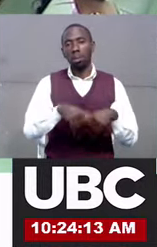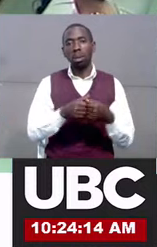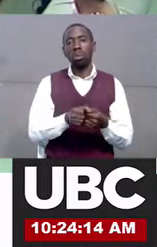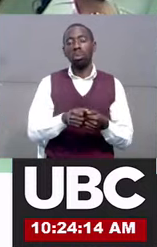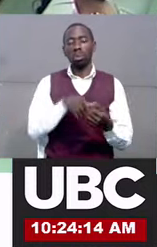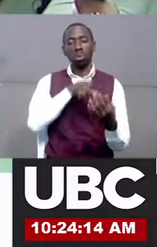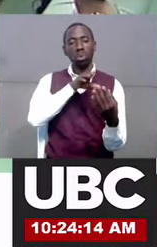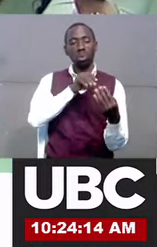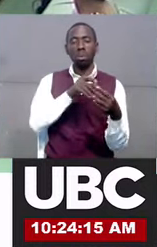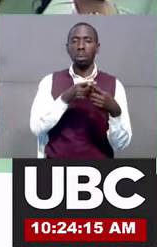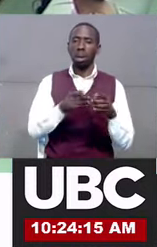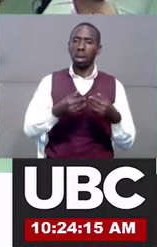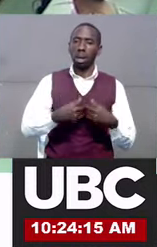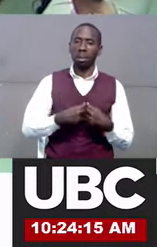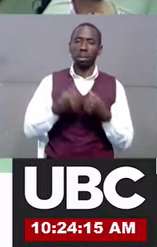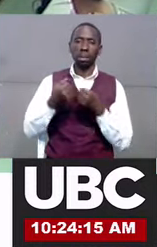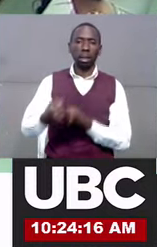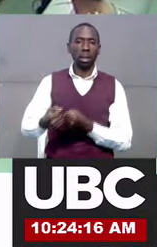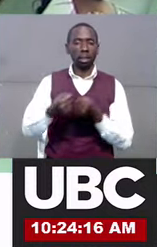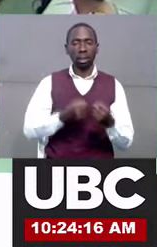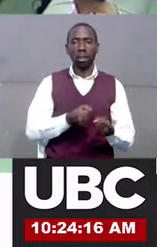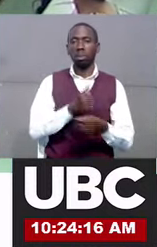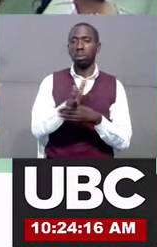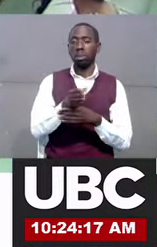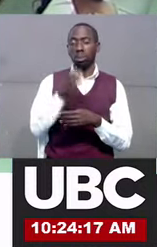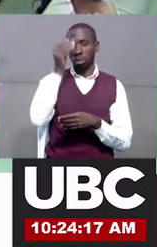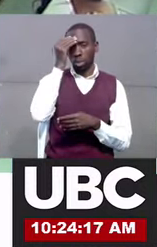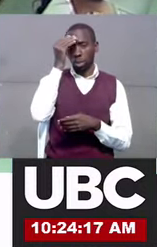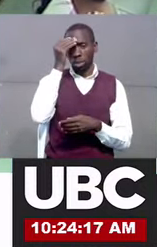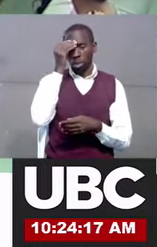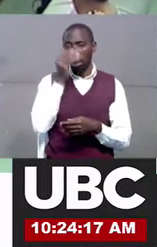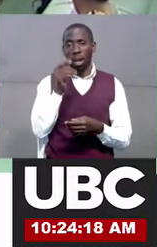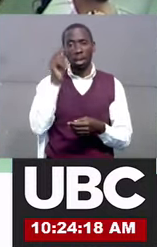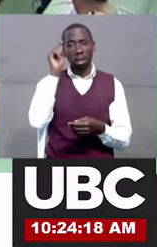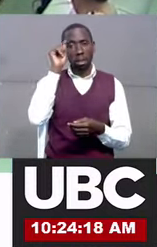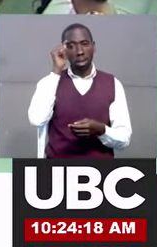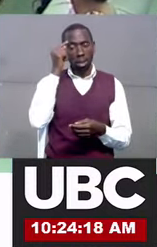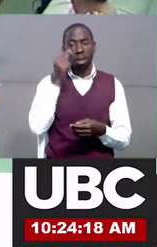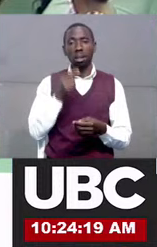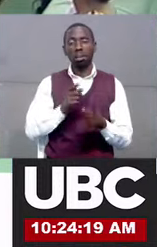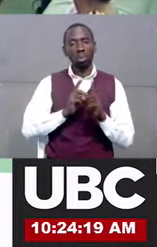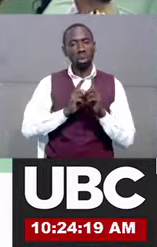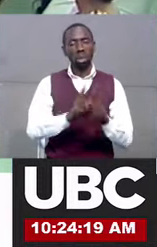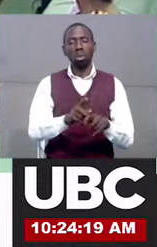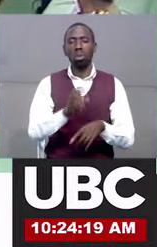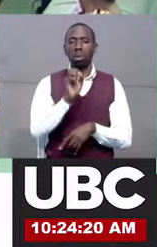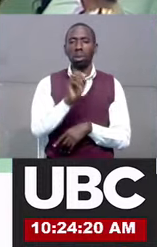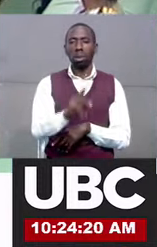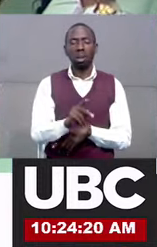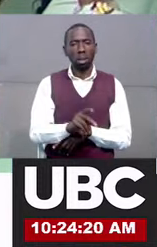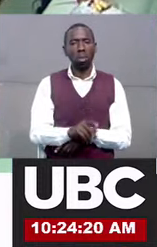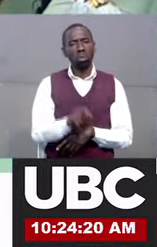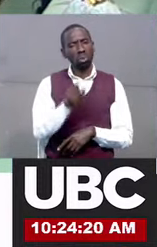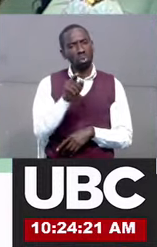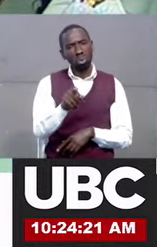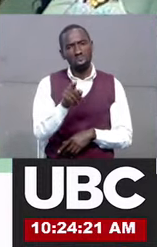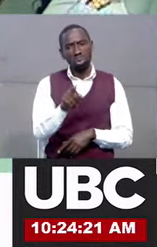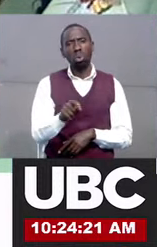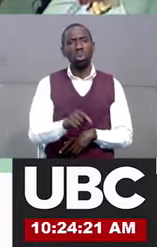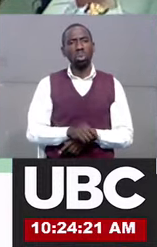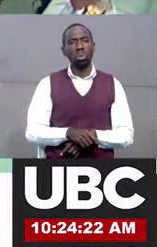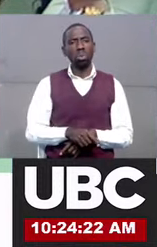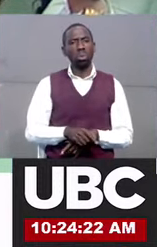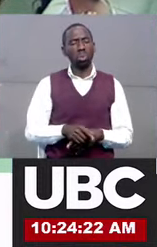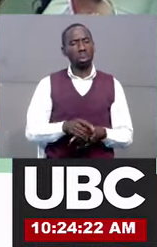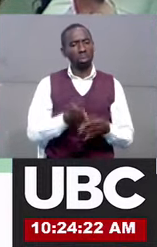have several challenges in the Ministry of Education, don't you think, Right Honourable Speaker, it is procedurally well for you to rescind that